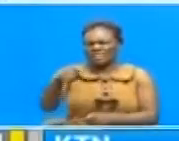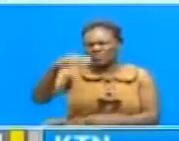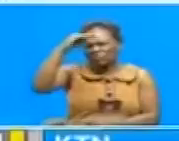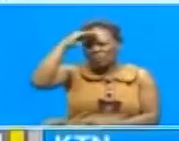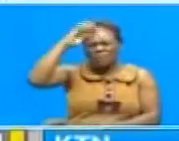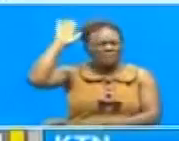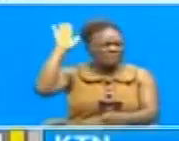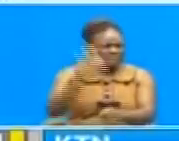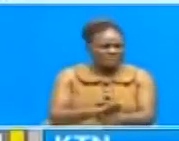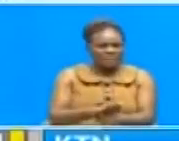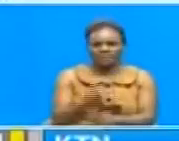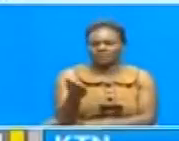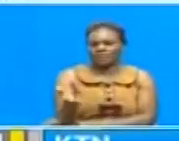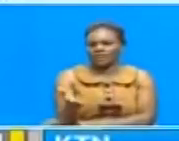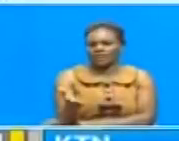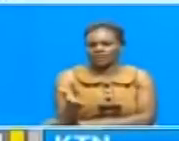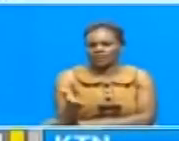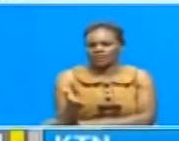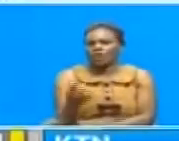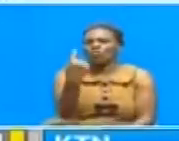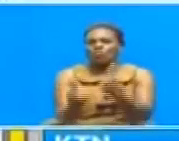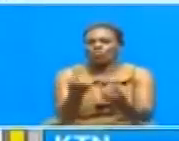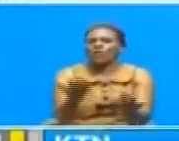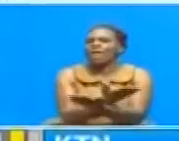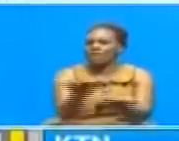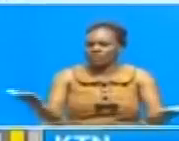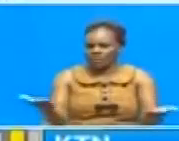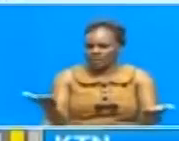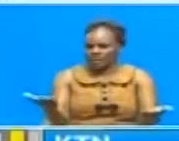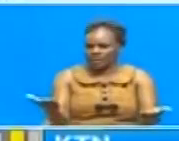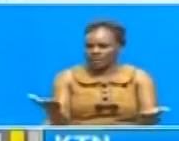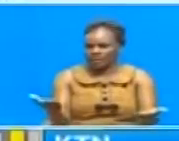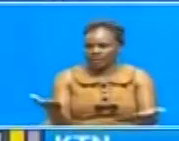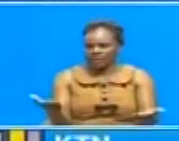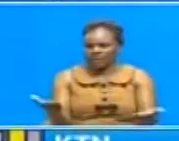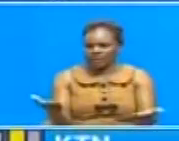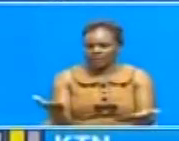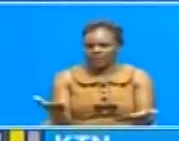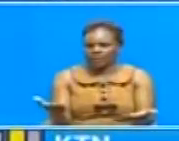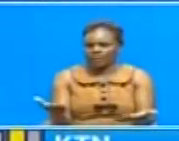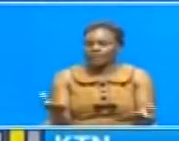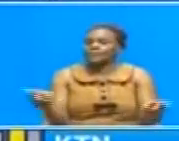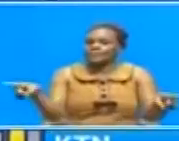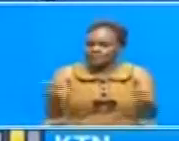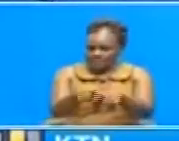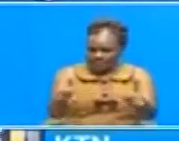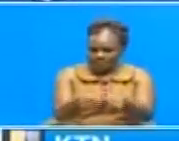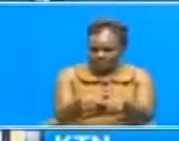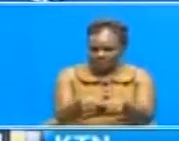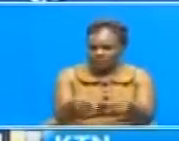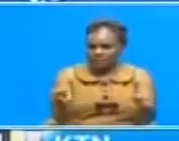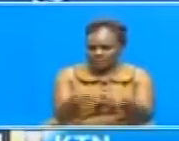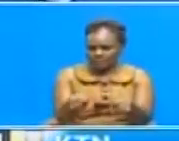much. They were being made everywhere. So what will happen if every constituency starts to do what you